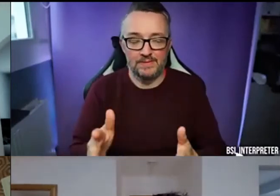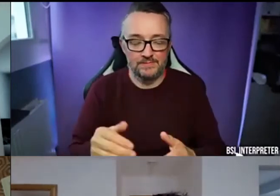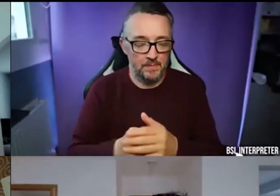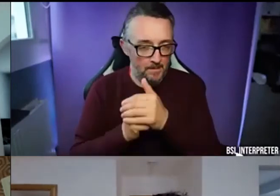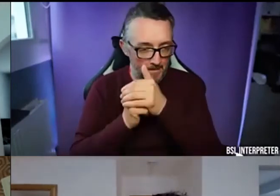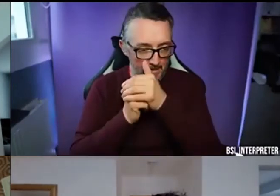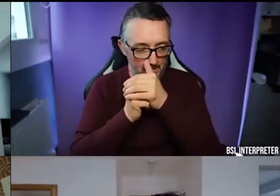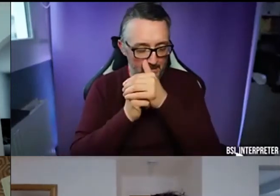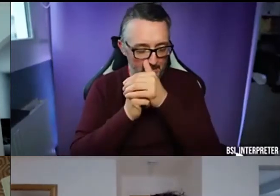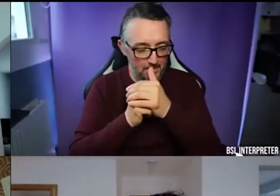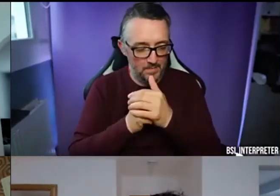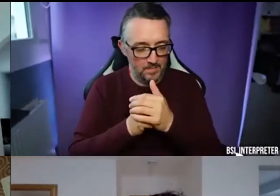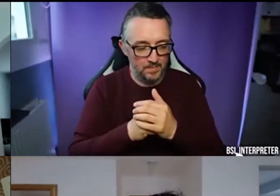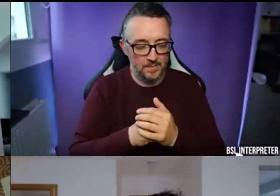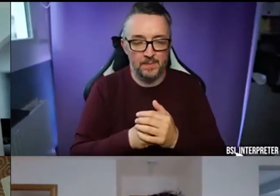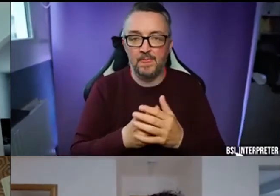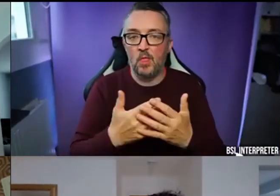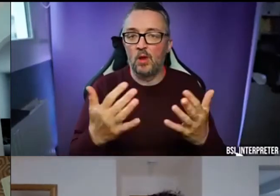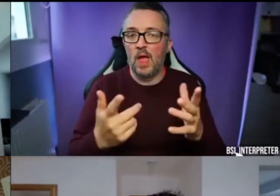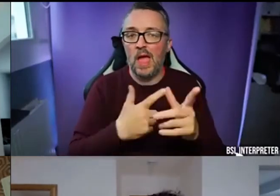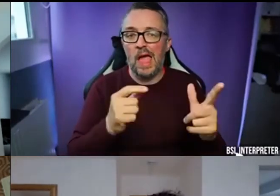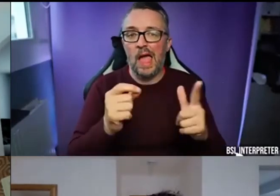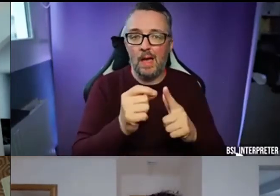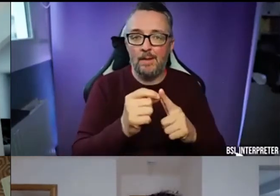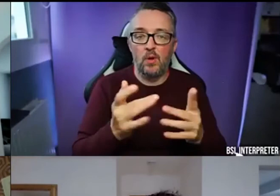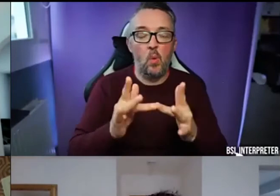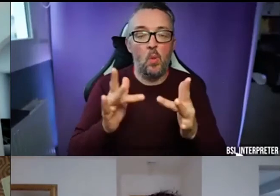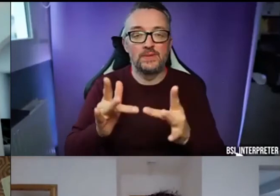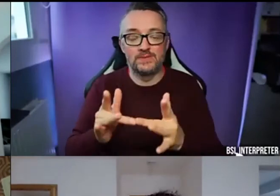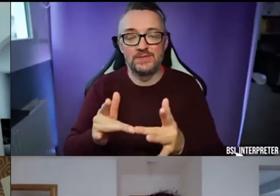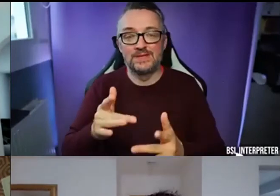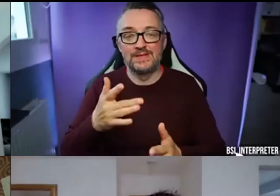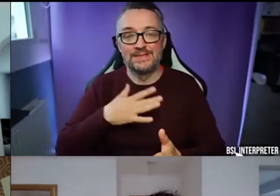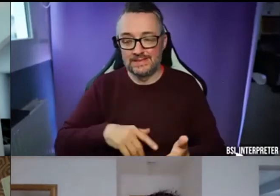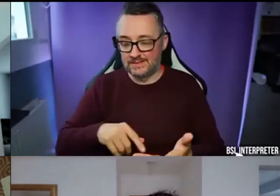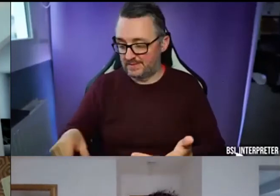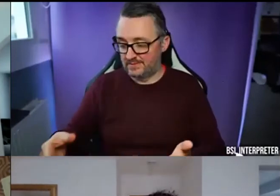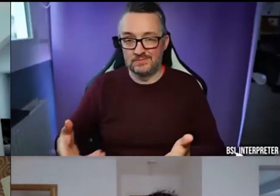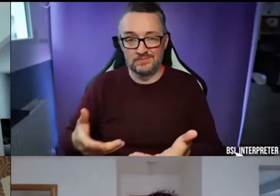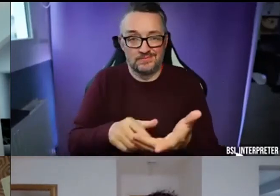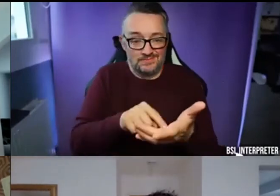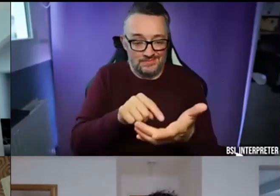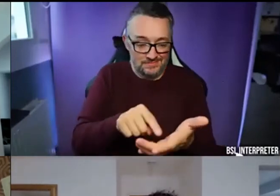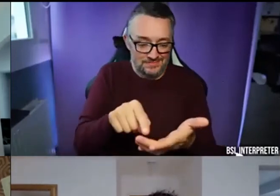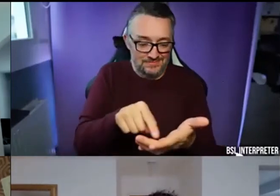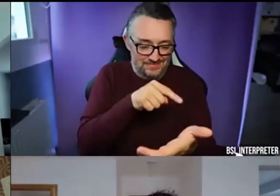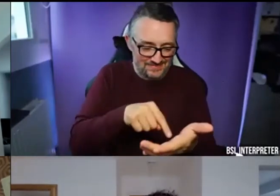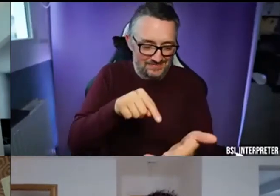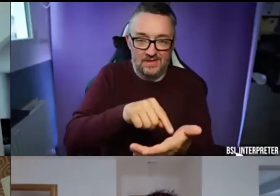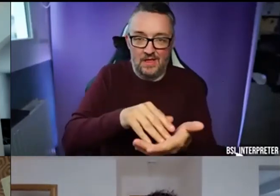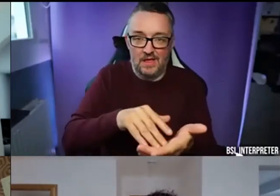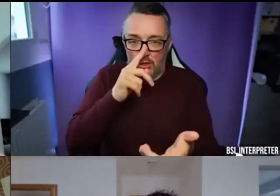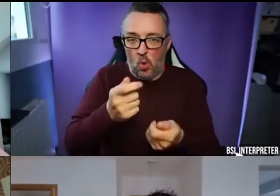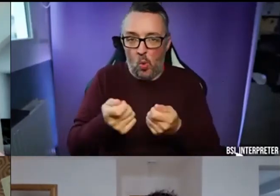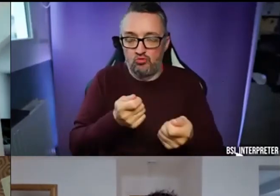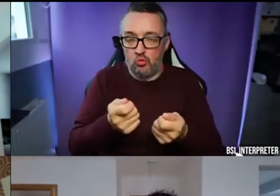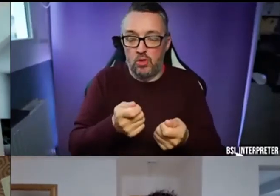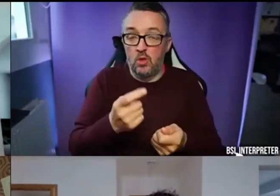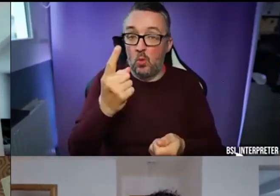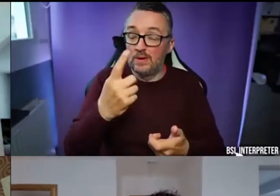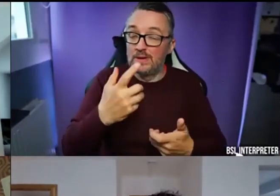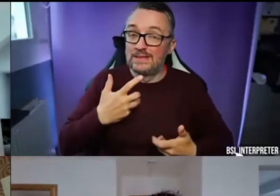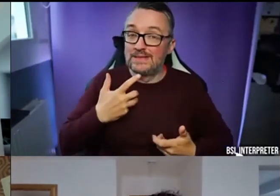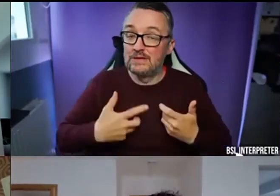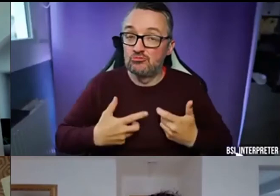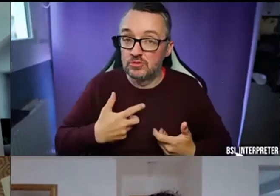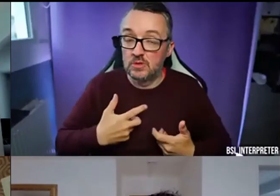a lot of the apps and websites rely on physical manipulation to access and control. An interesting suggestion was made as to whether